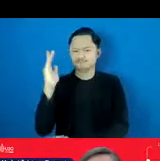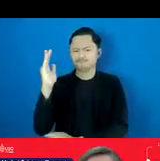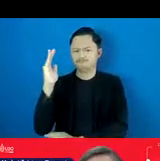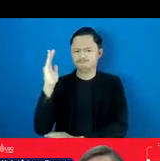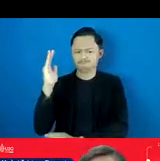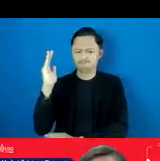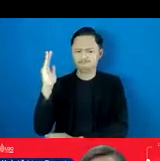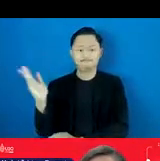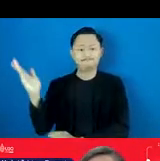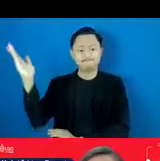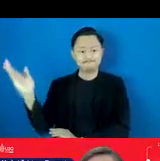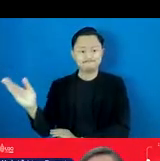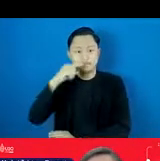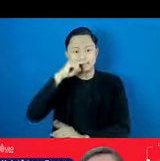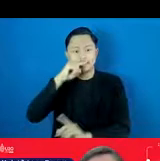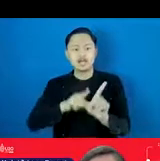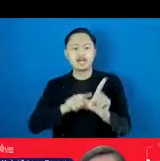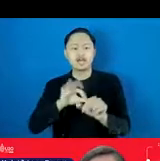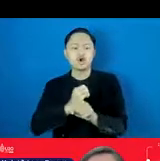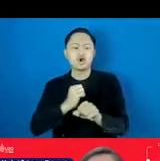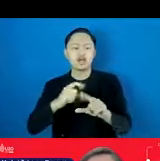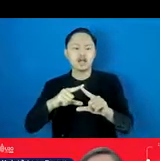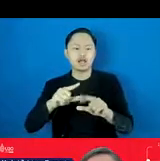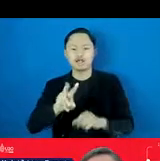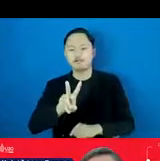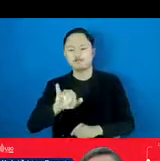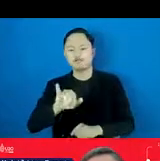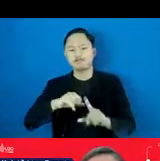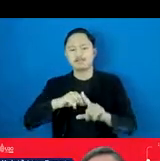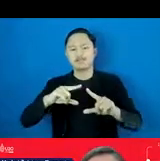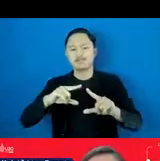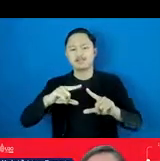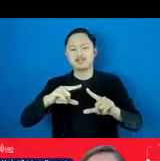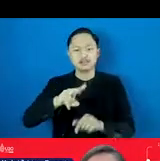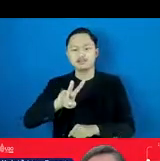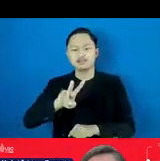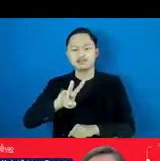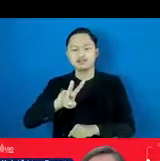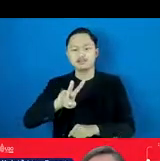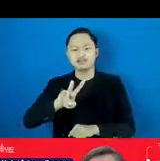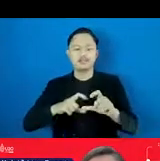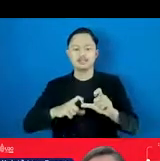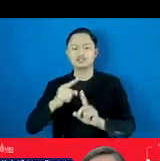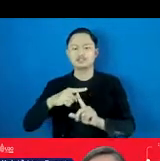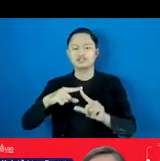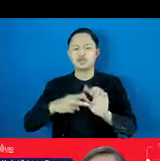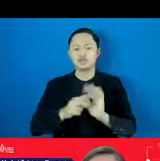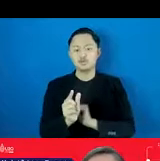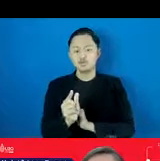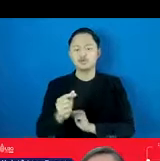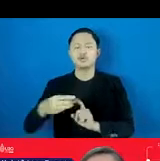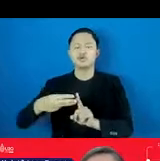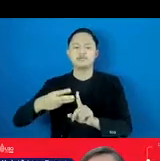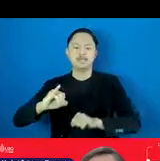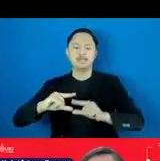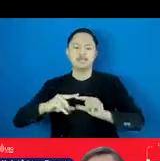We have Mr. Yoga Adiwinarto, Mr. Vikrant Vaidya, Mr. Vijay Kumar, Mr. Sutanupati, and Ms. Bianca Makedo, who will